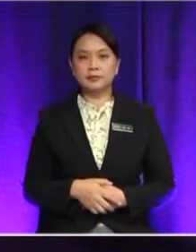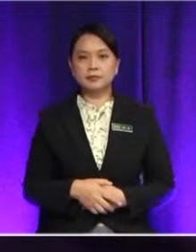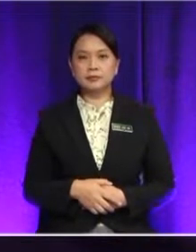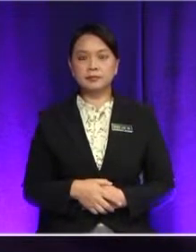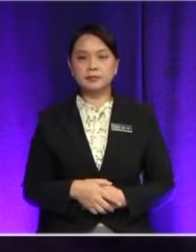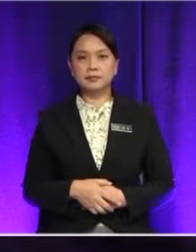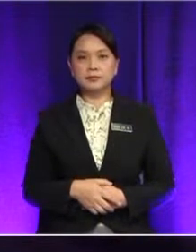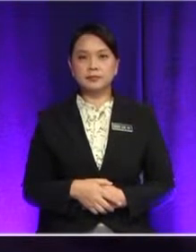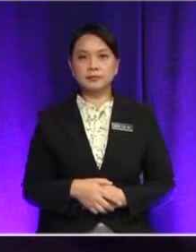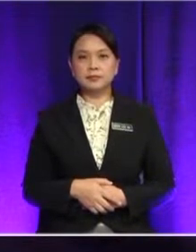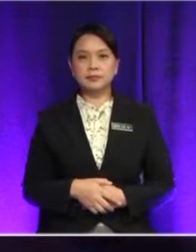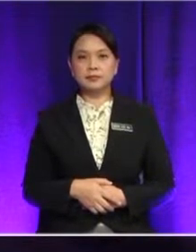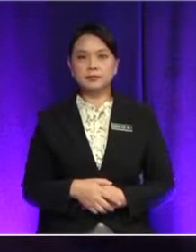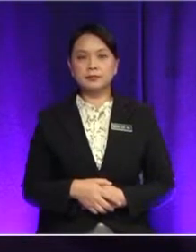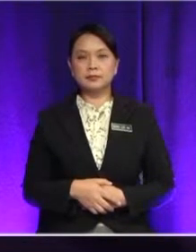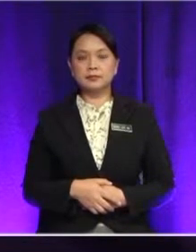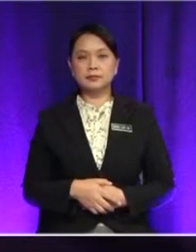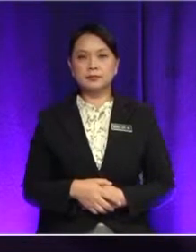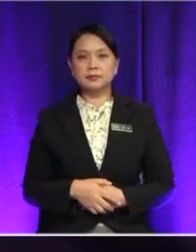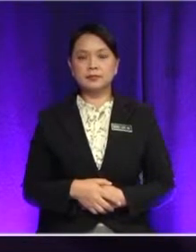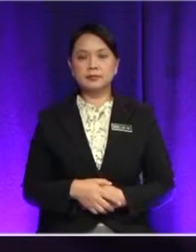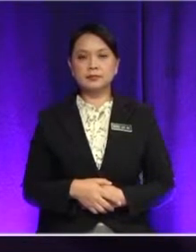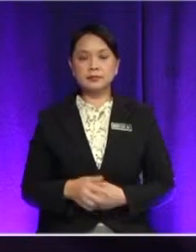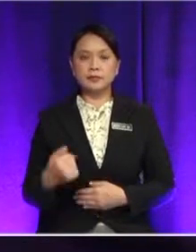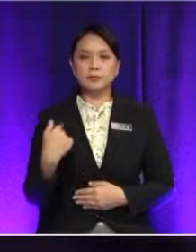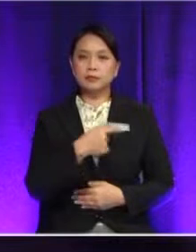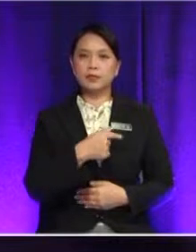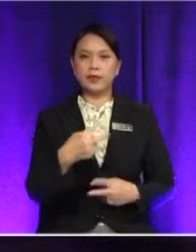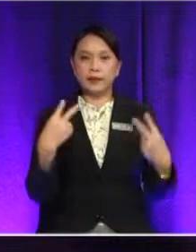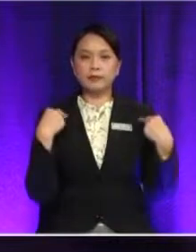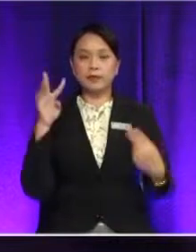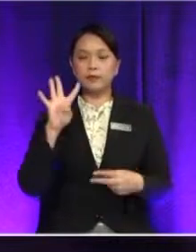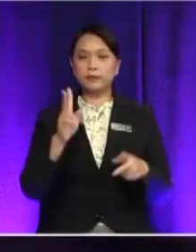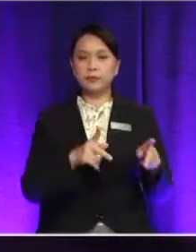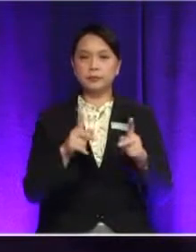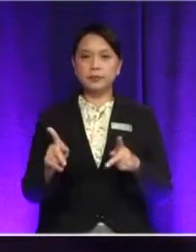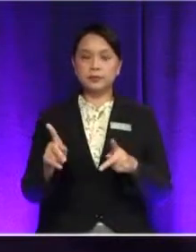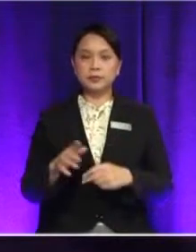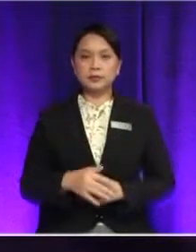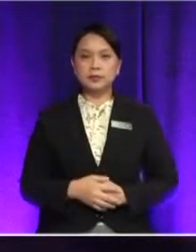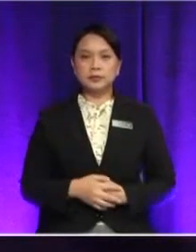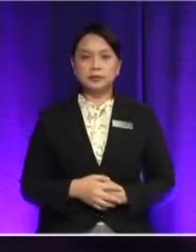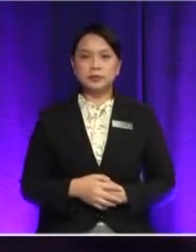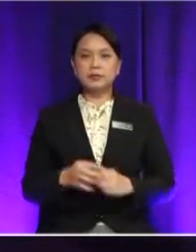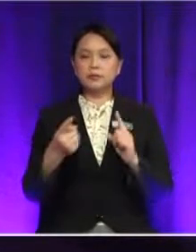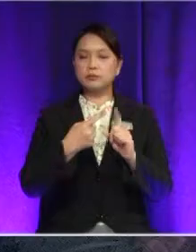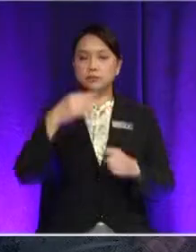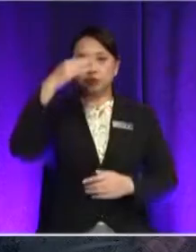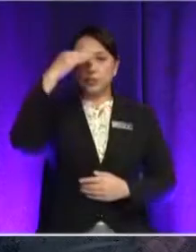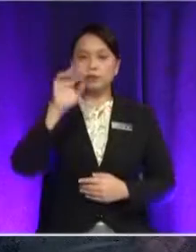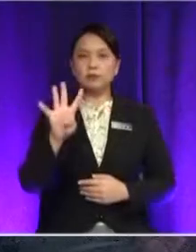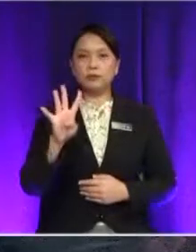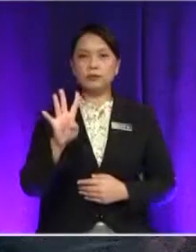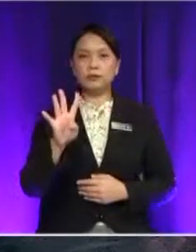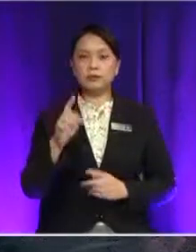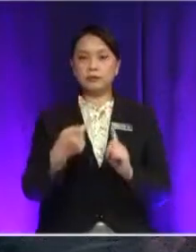right. I think I will call Aisha. Aisha then. Okay. So, we have our pupils here all the way from SMK Bandar Mas Kota Tinggi, Johor. Wow. All the way from